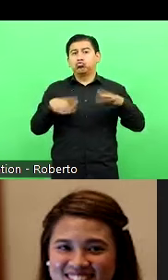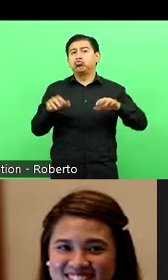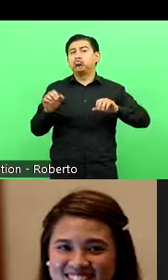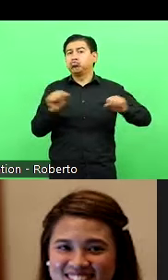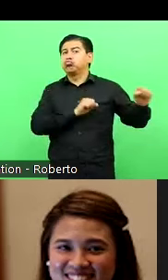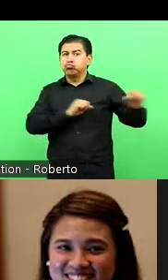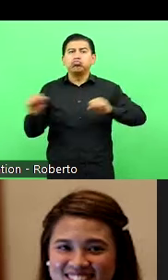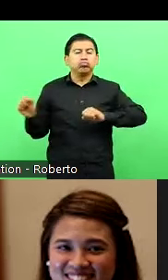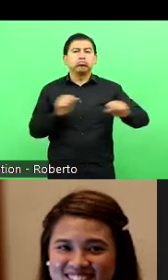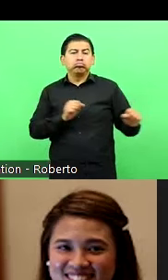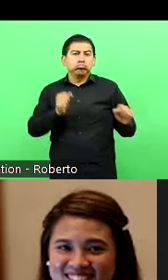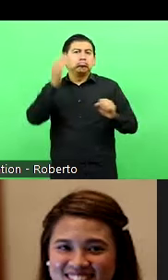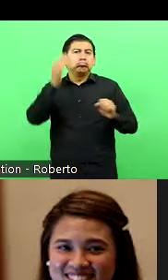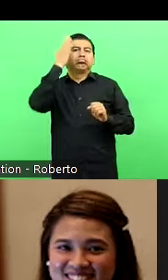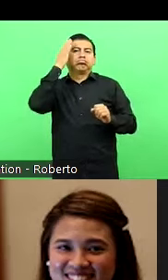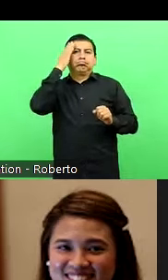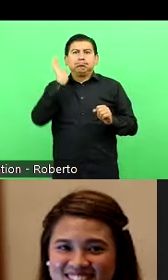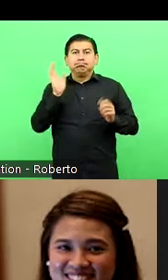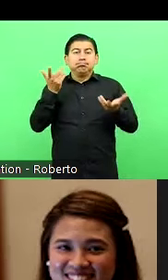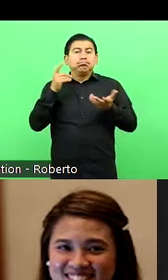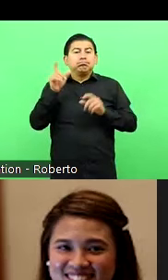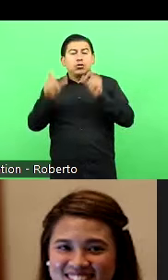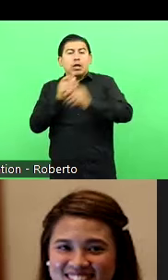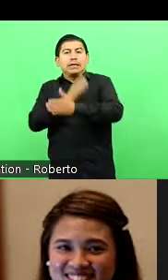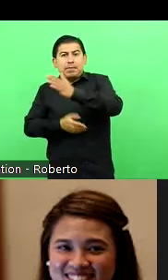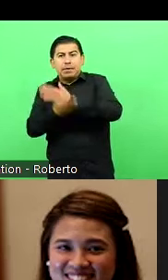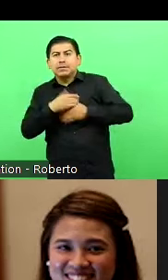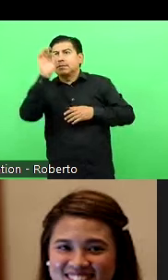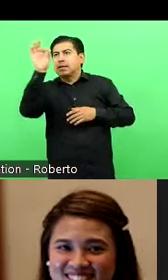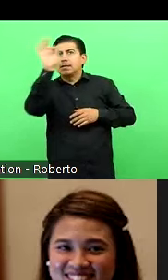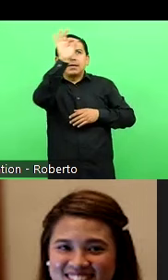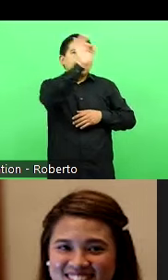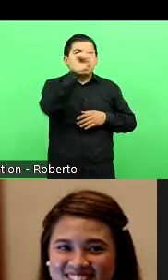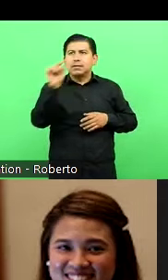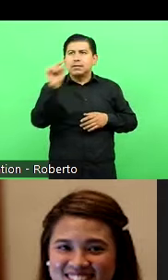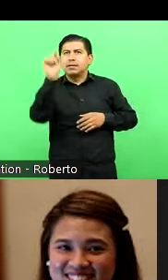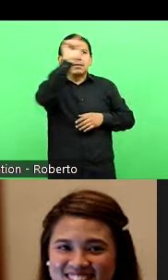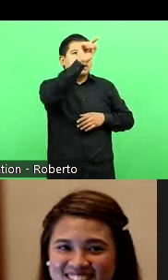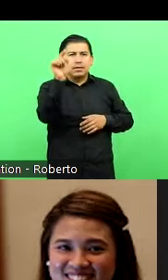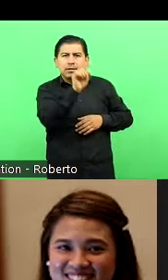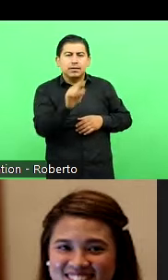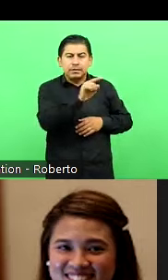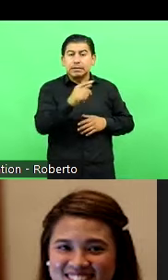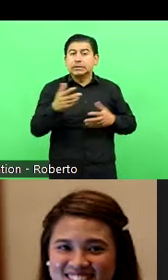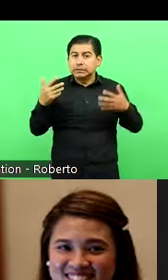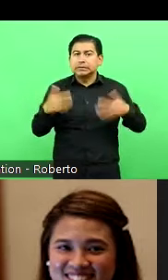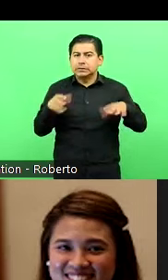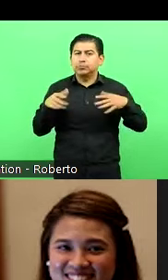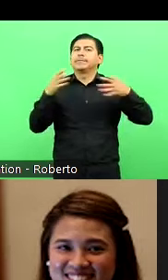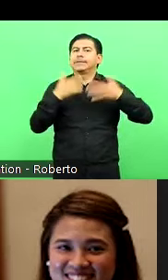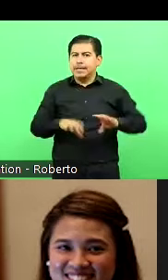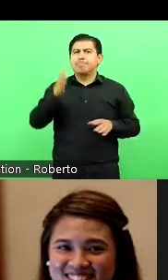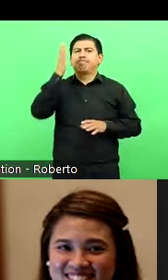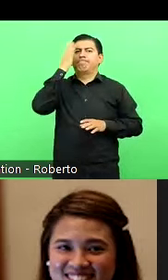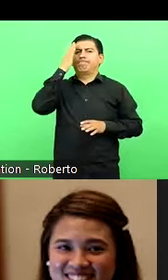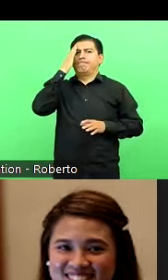since we are now able to plot the areas where the persons with disability live or